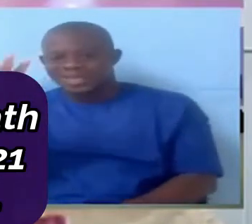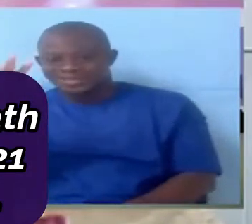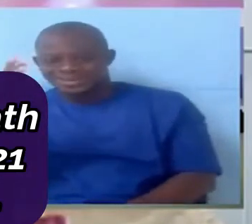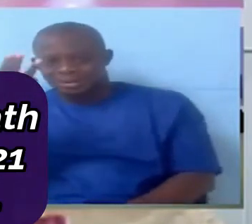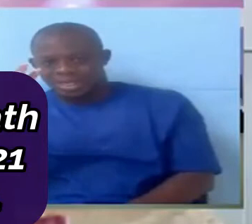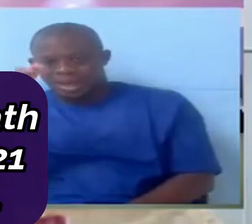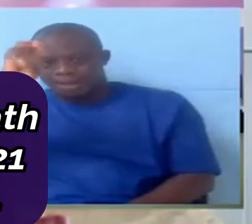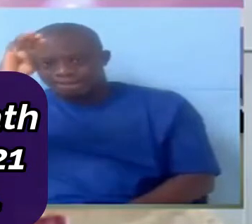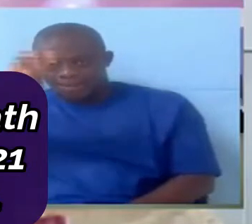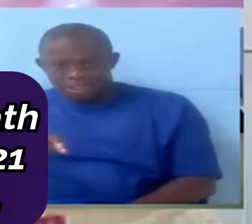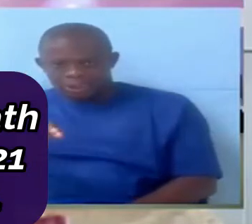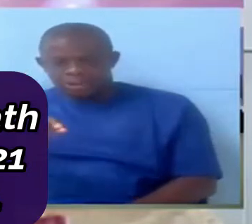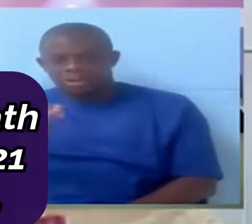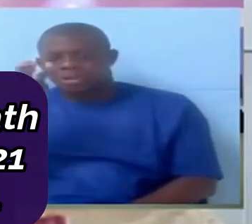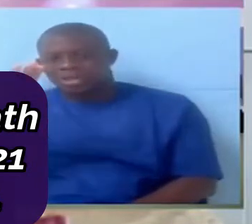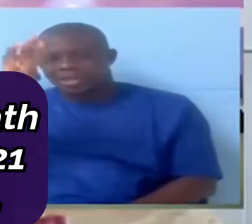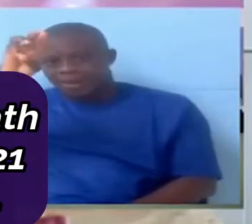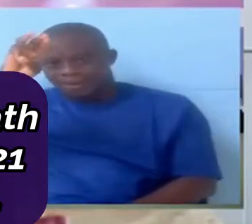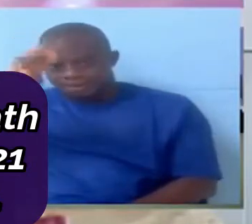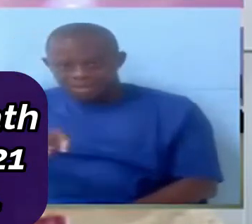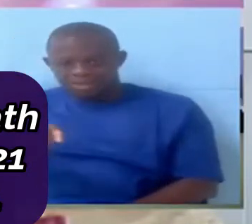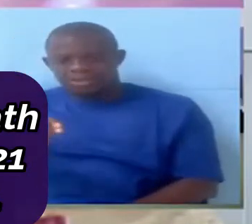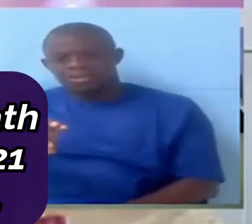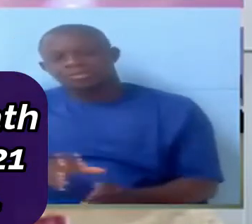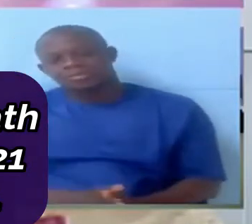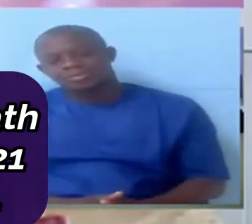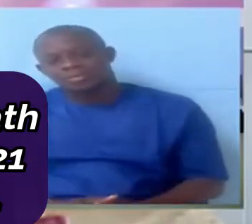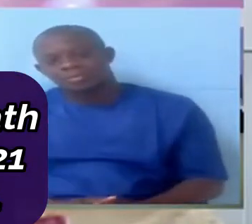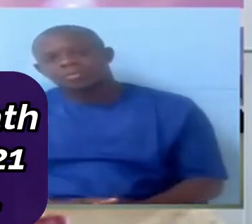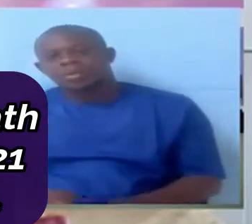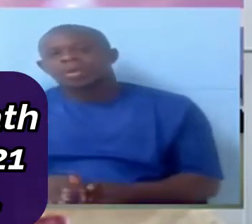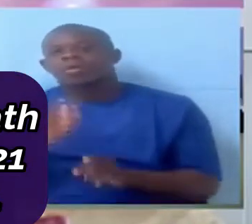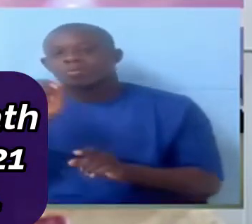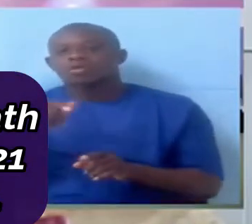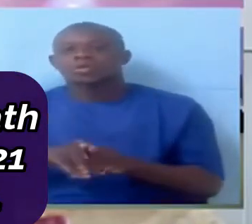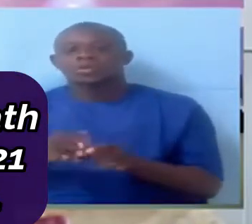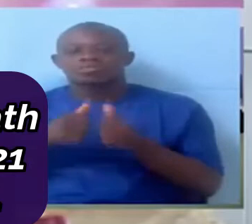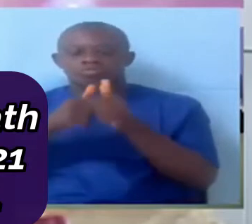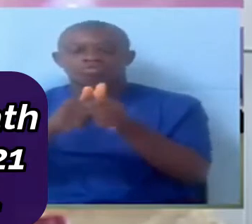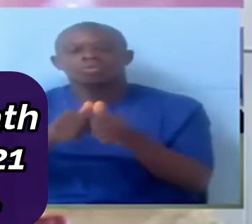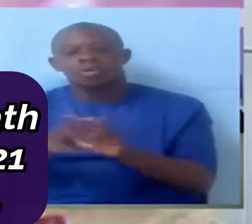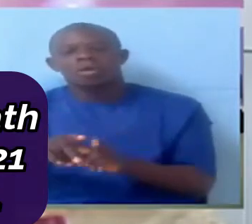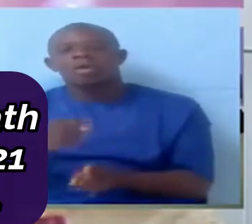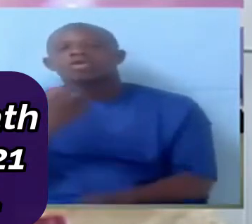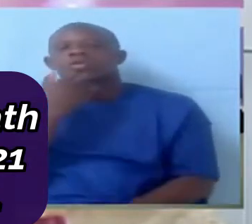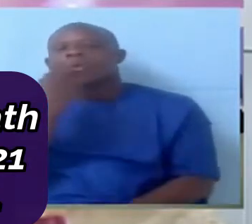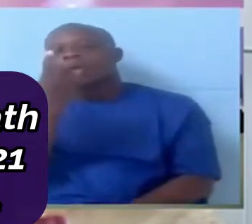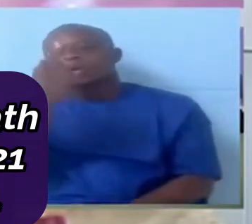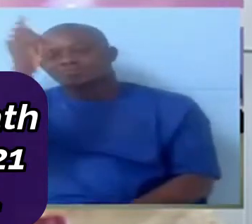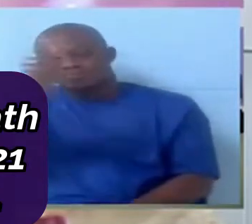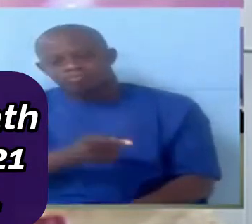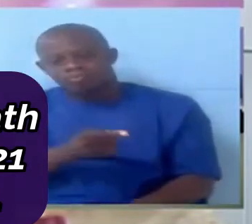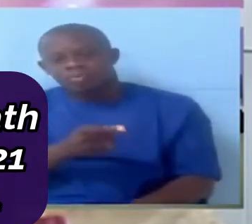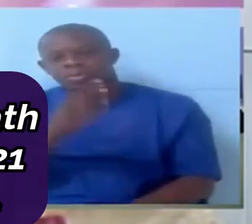March. Niki ben number 1 ci ñetti fan ci wéri March. So it should be number 1 stroke